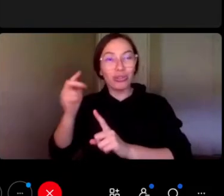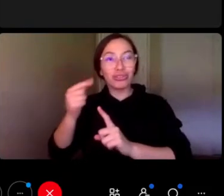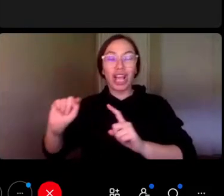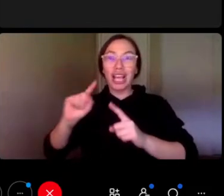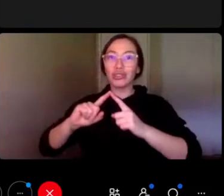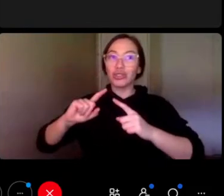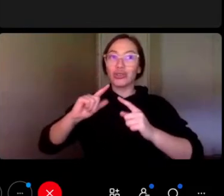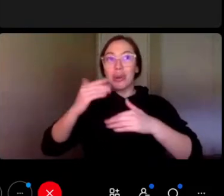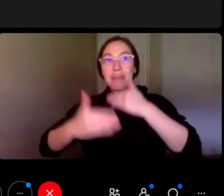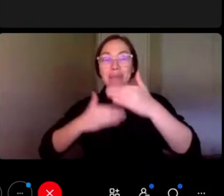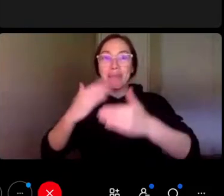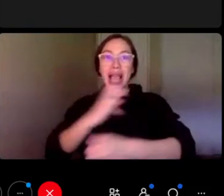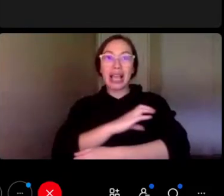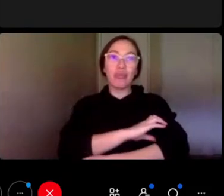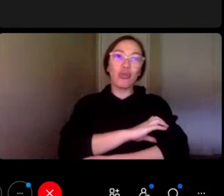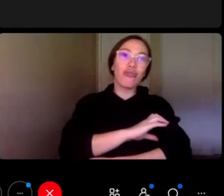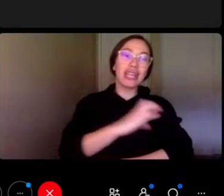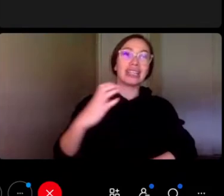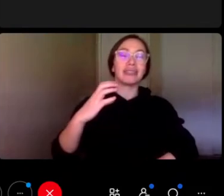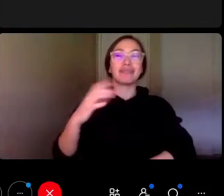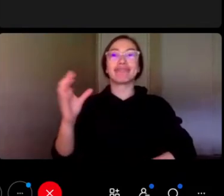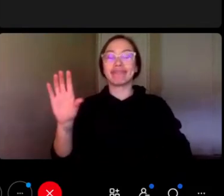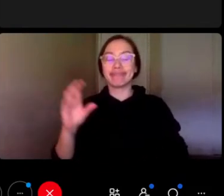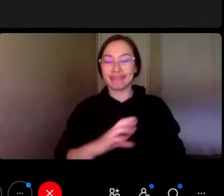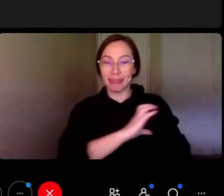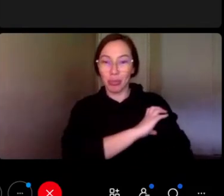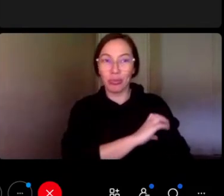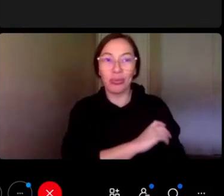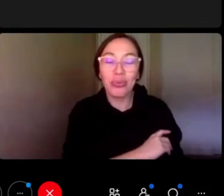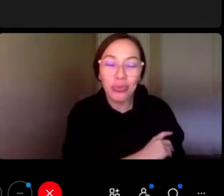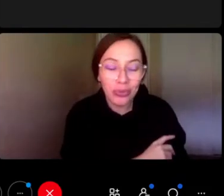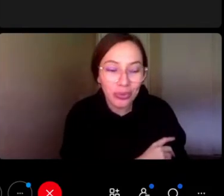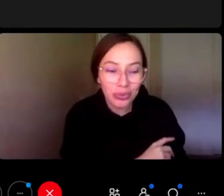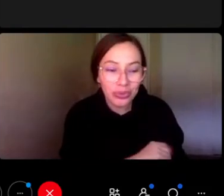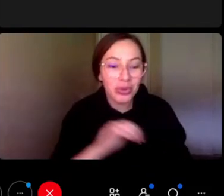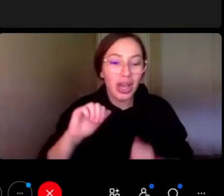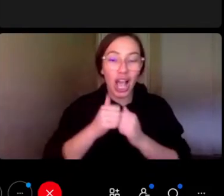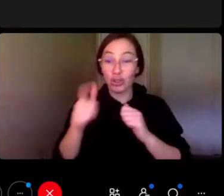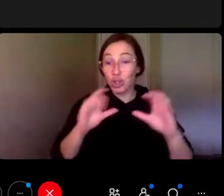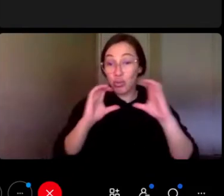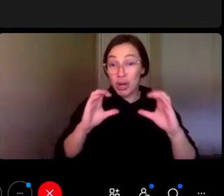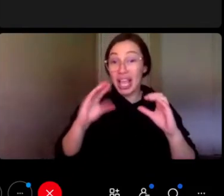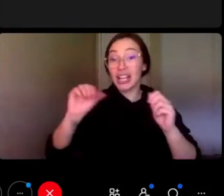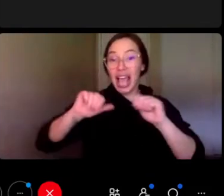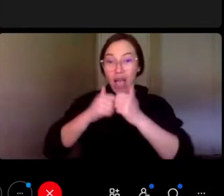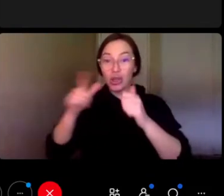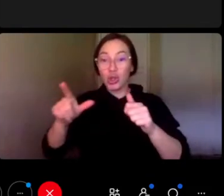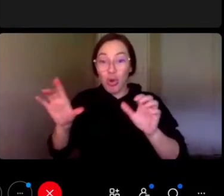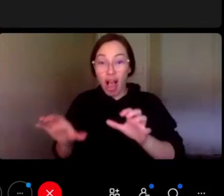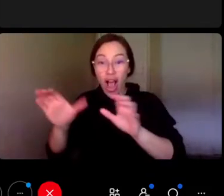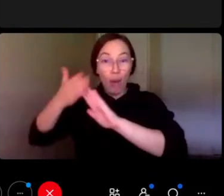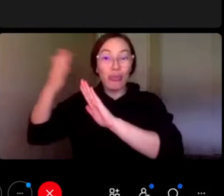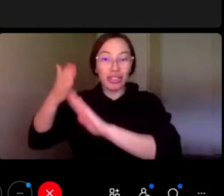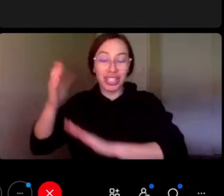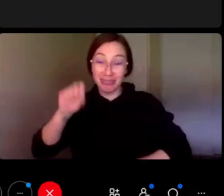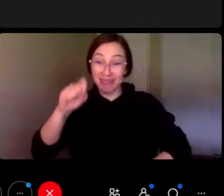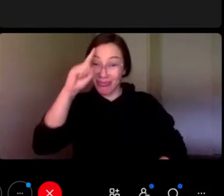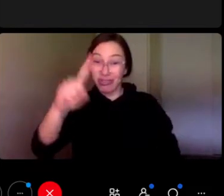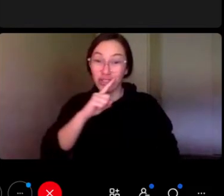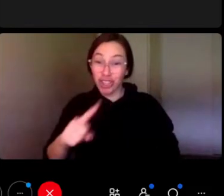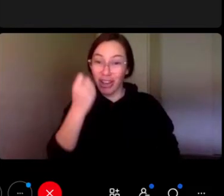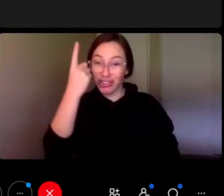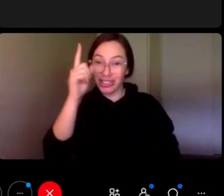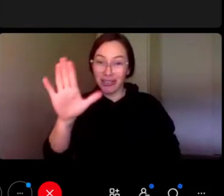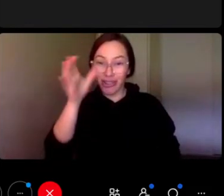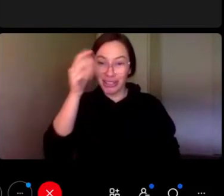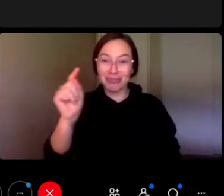a movement. Yeah, how do you operationalize? How do you communicate it and operationalize it? And that's one way to do it for sure. So we're going to